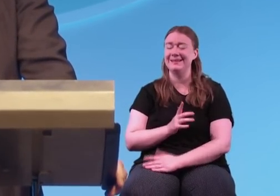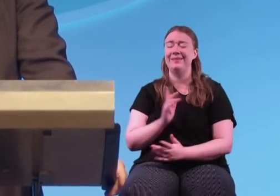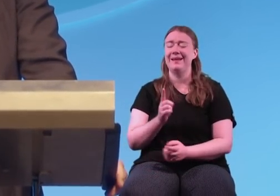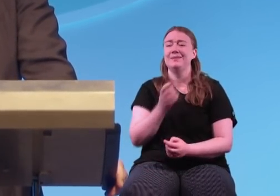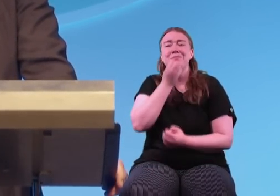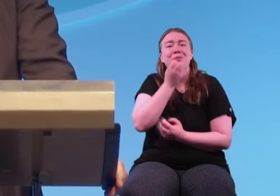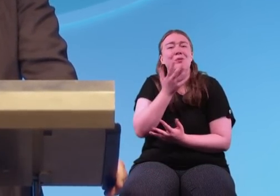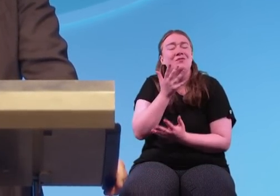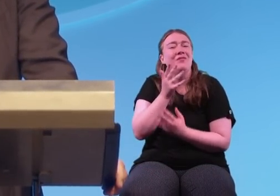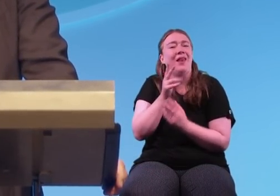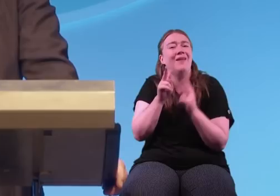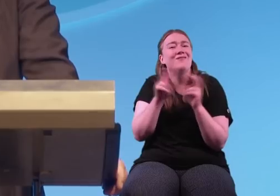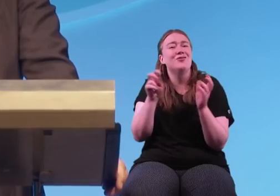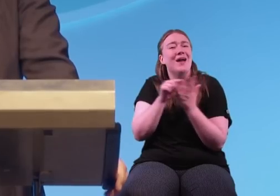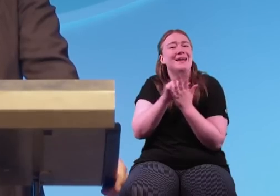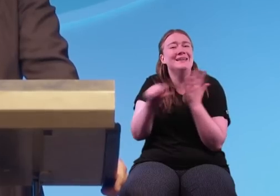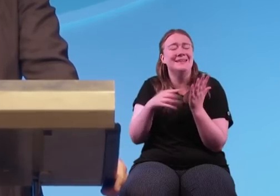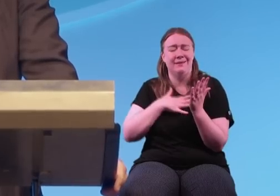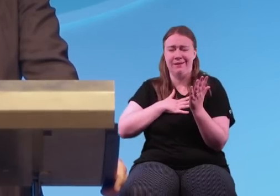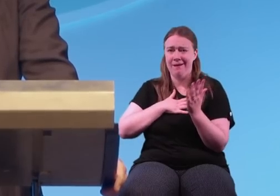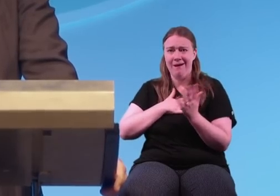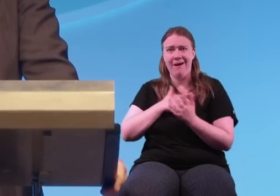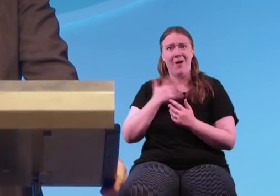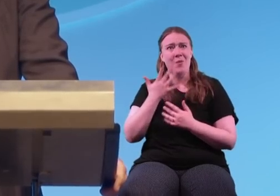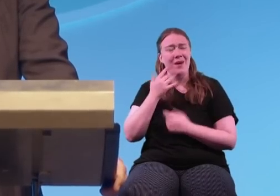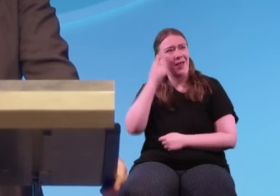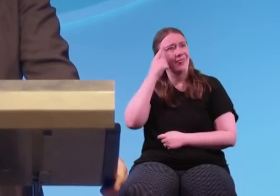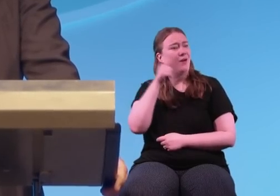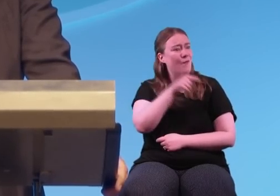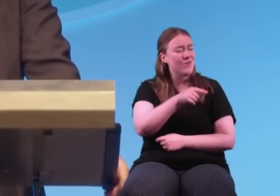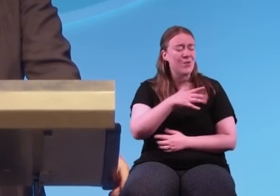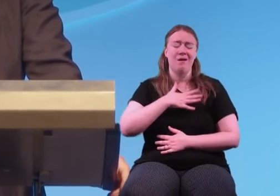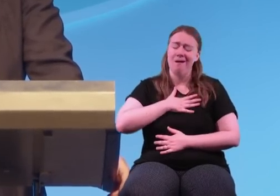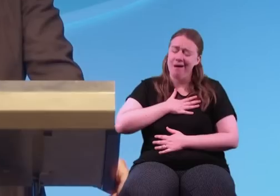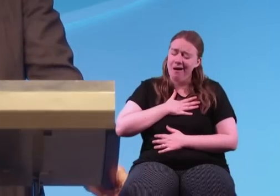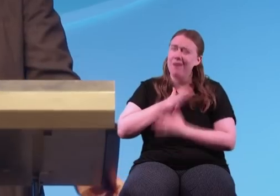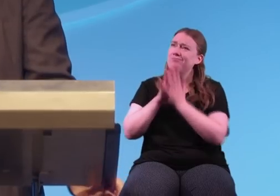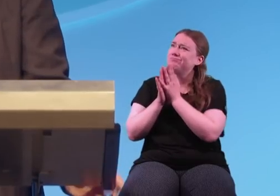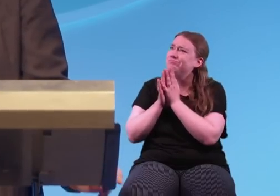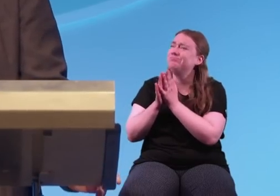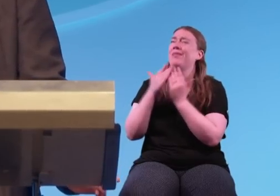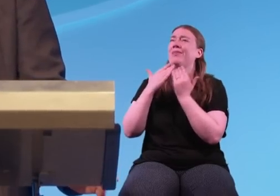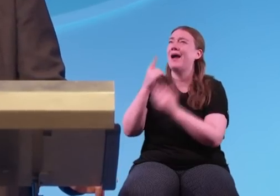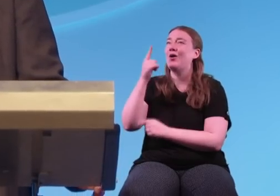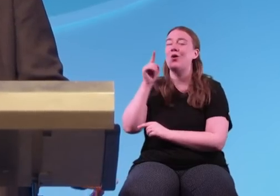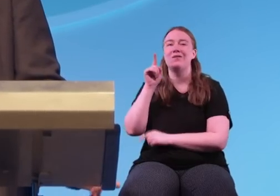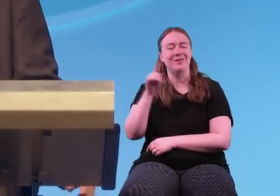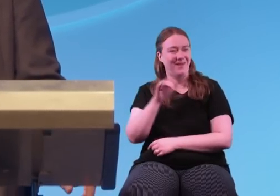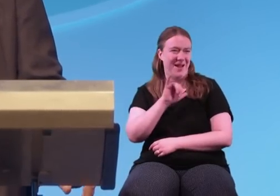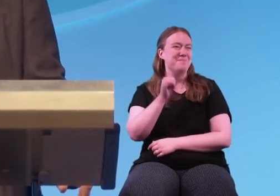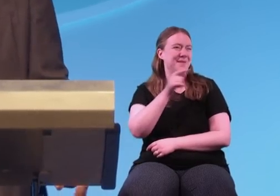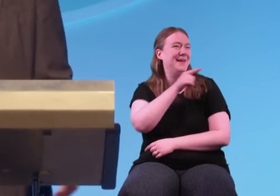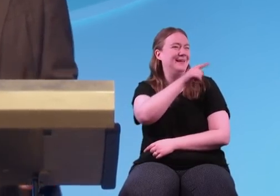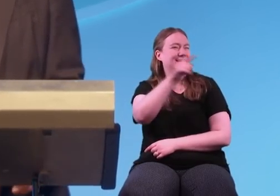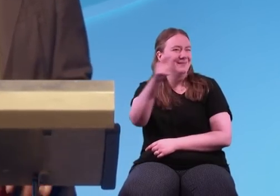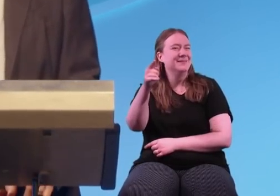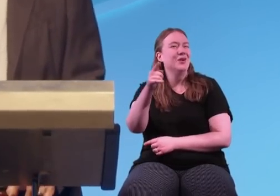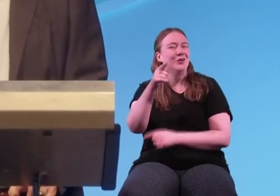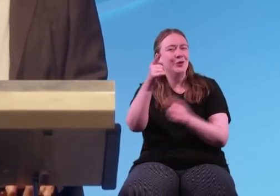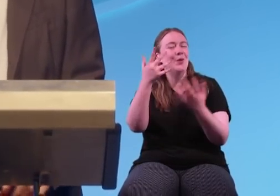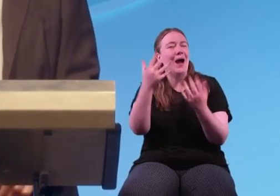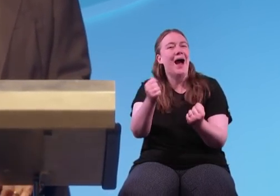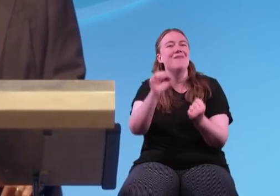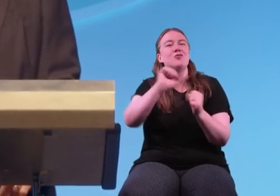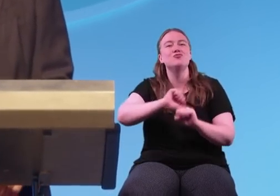remarkable thing it is. And many of you are the ones who have names on your list on a daily basis. And only